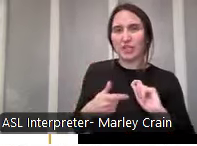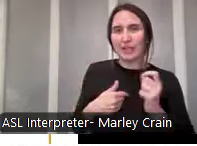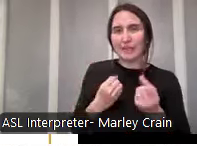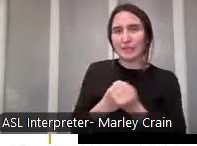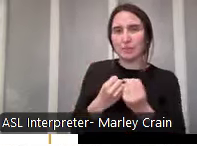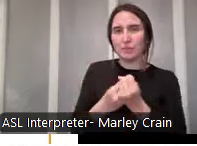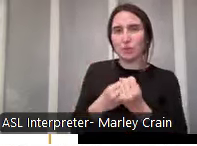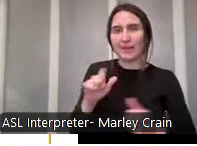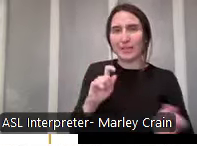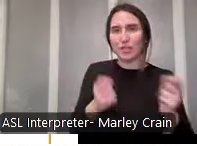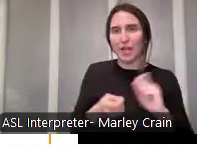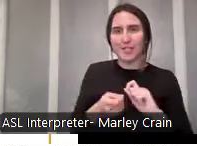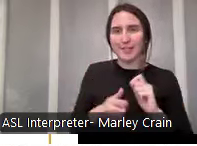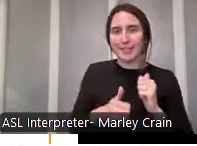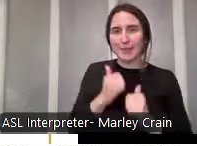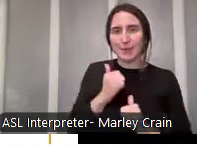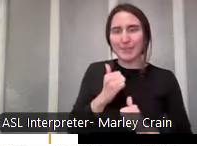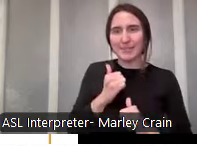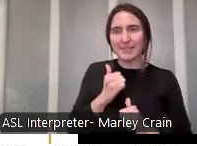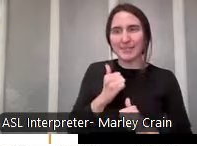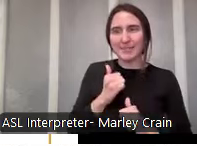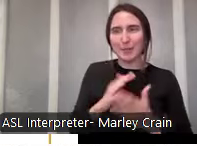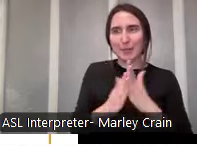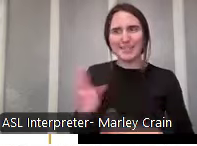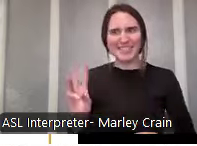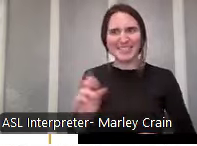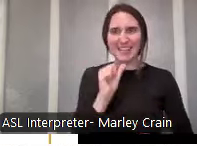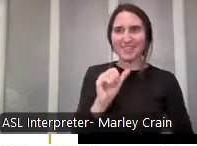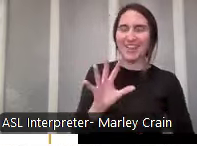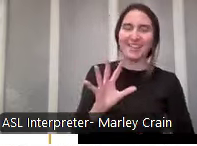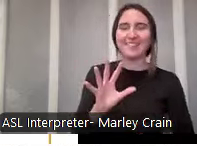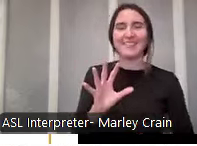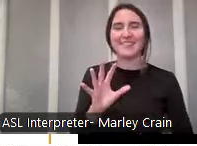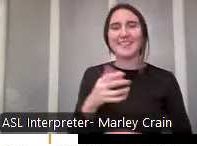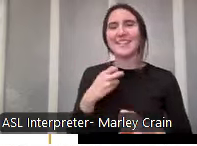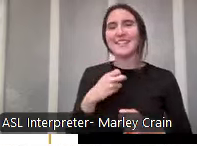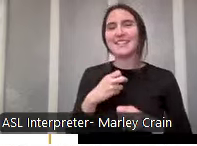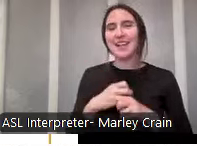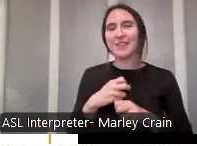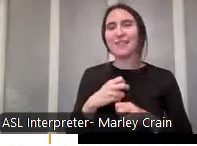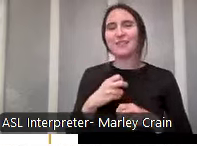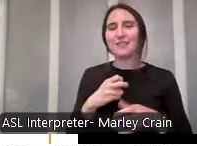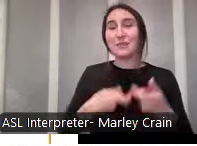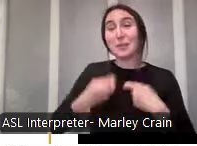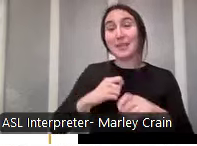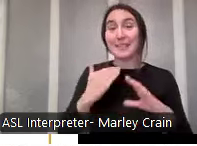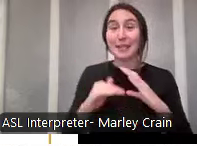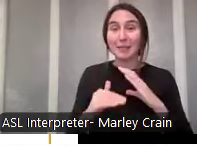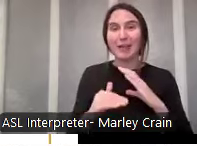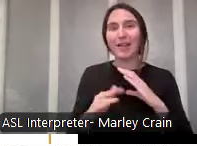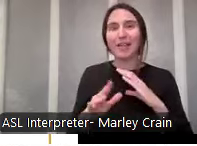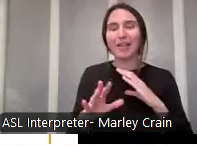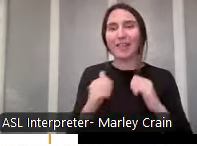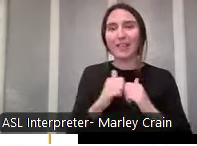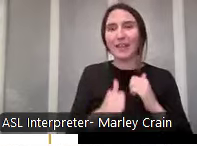are turning 6. They're already 5, but whatever. But it is hard to, for those of us who've been doing this for a while, to